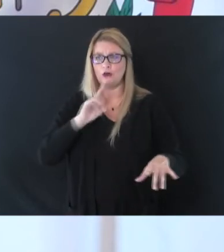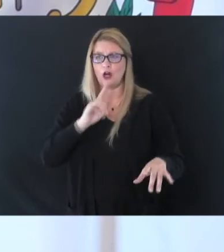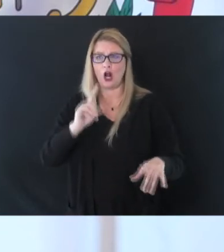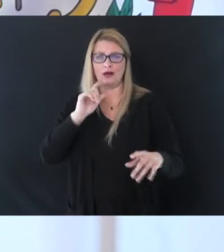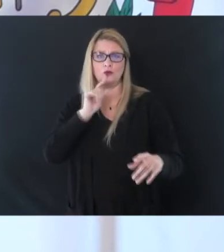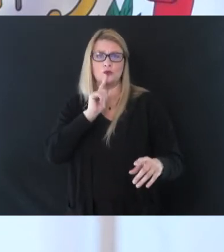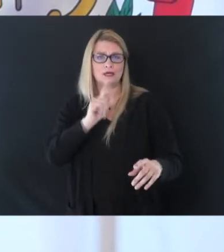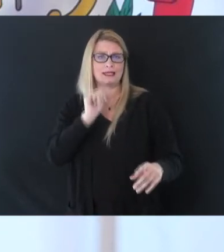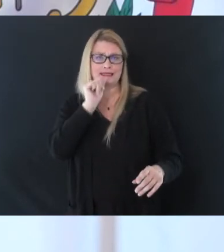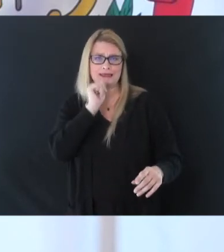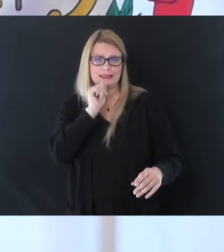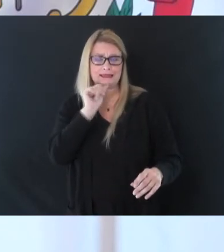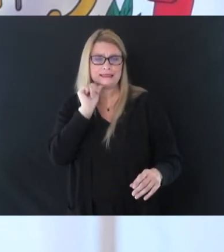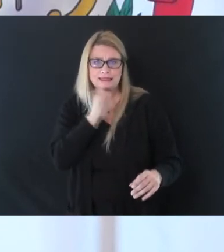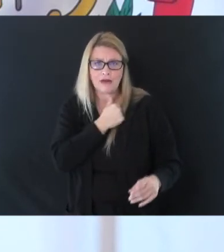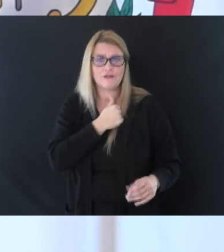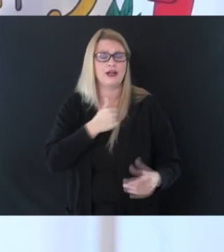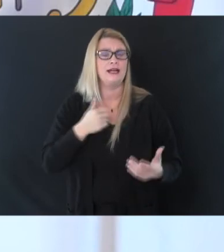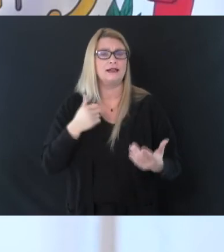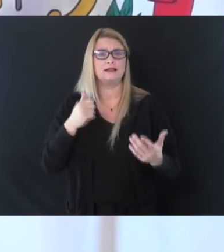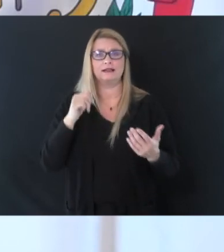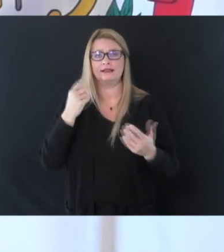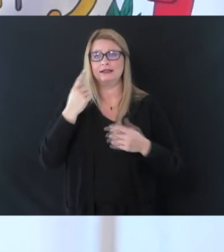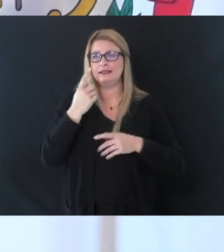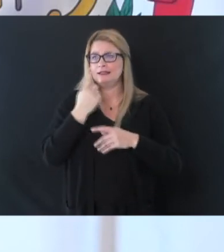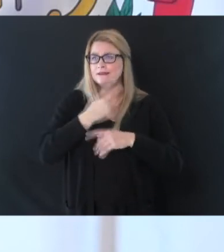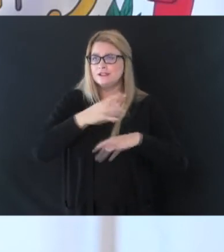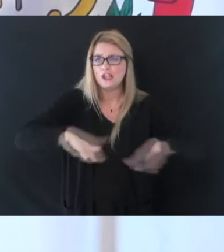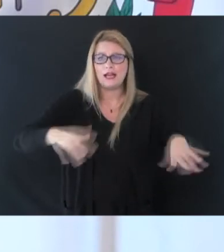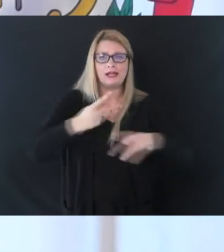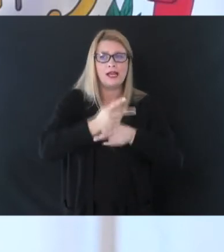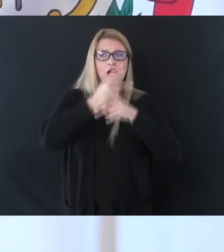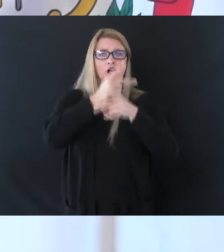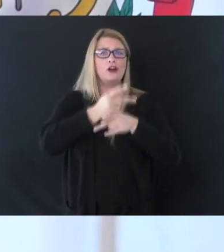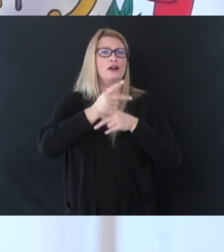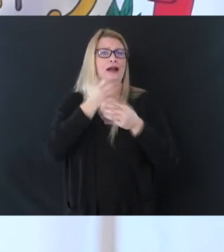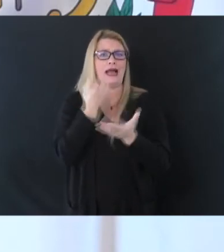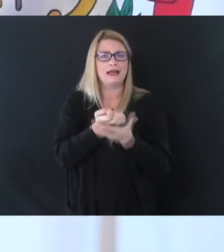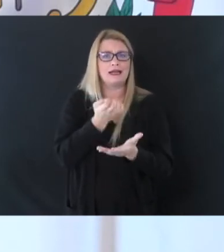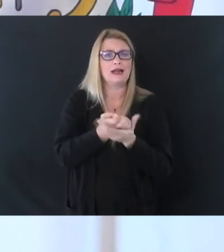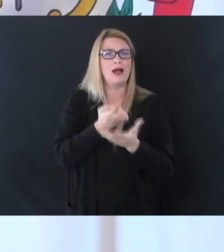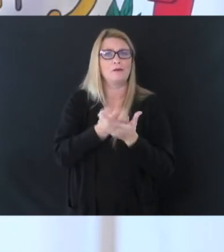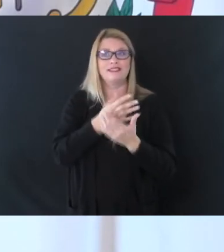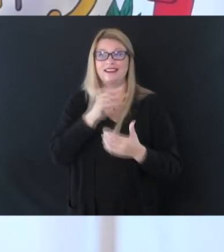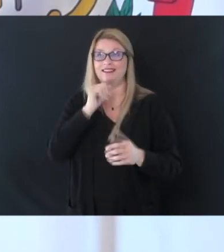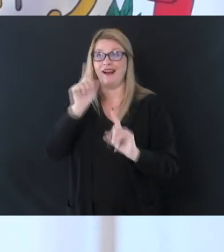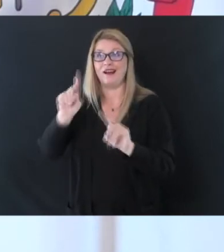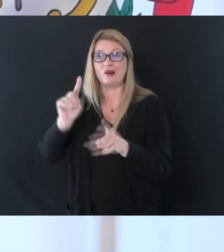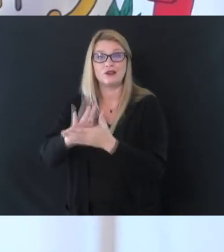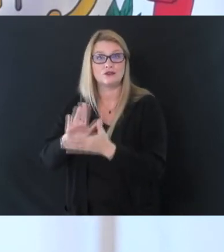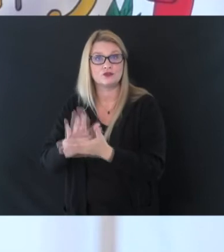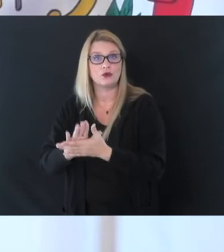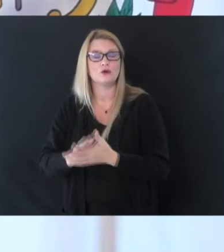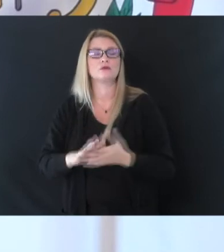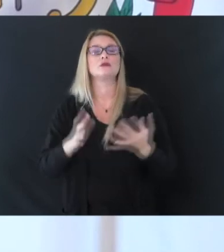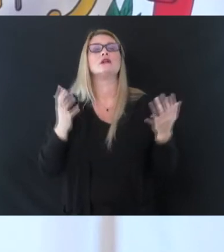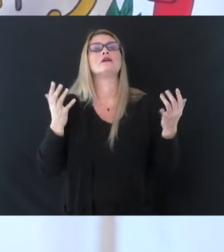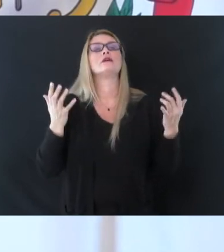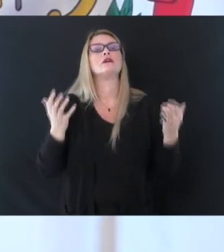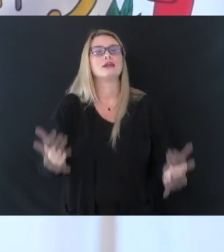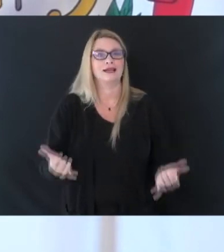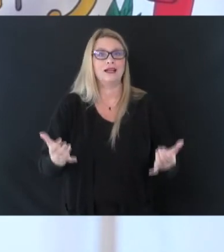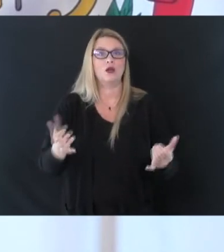and daycare and economics and everything under the sun to not go to school, in addition to that, tell you what we're going to do.